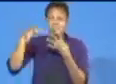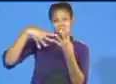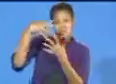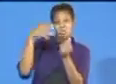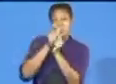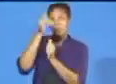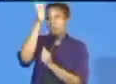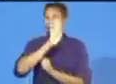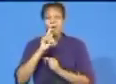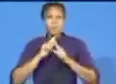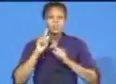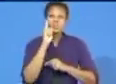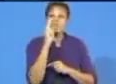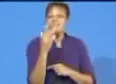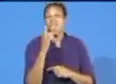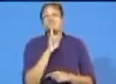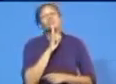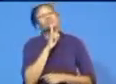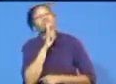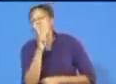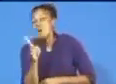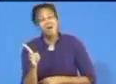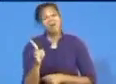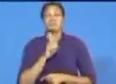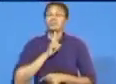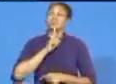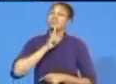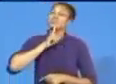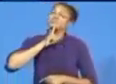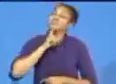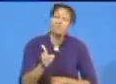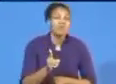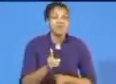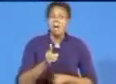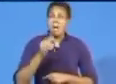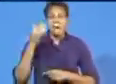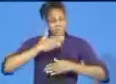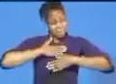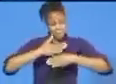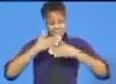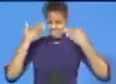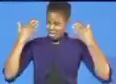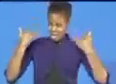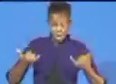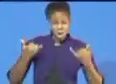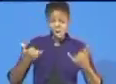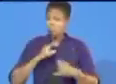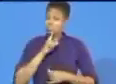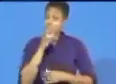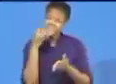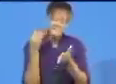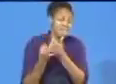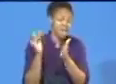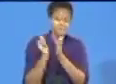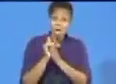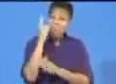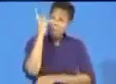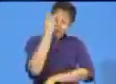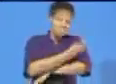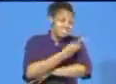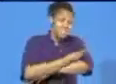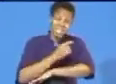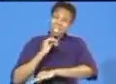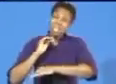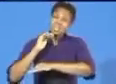Lord God. But this one thing I'm sure of, as sure as I know I'm breathing right now, I'm sure of the fact that someday in